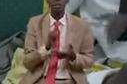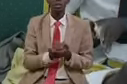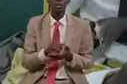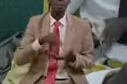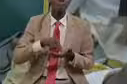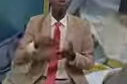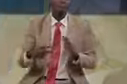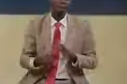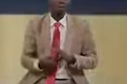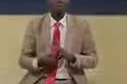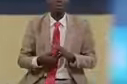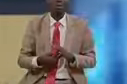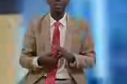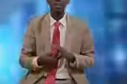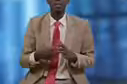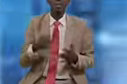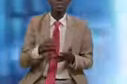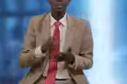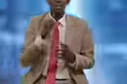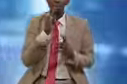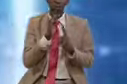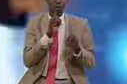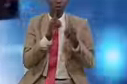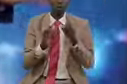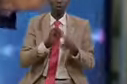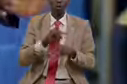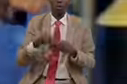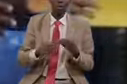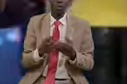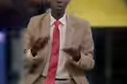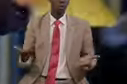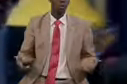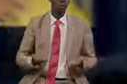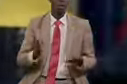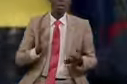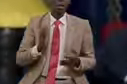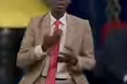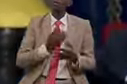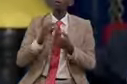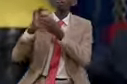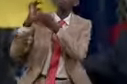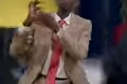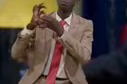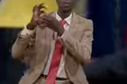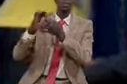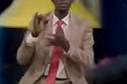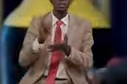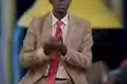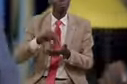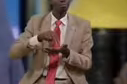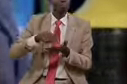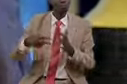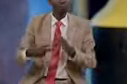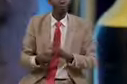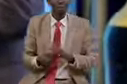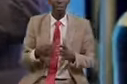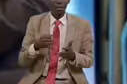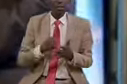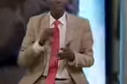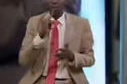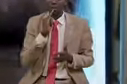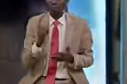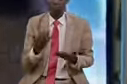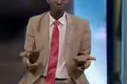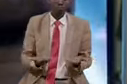that is to say, it's talking about our reconciliation. And it says, that is to say, it's talking about